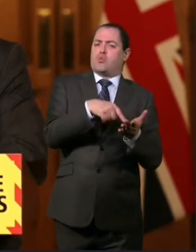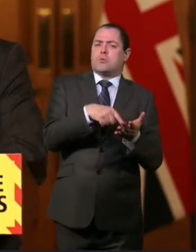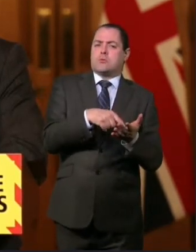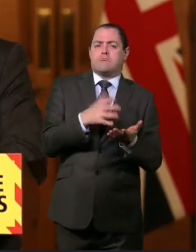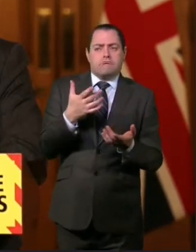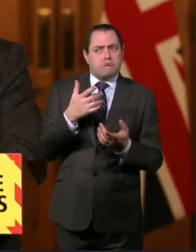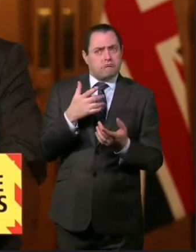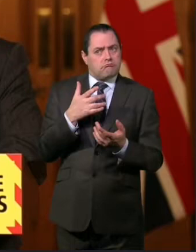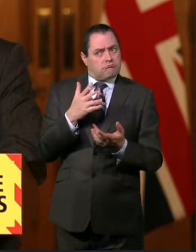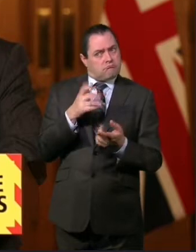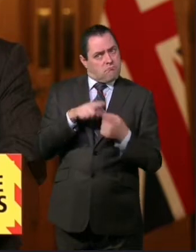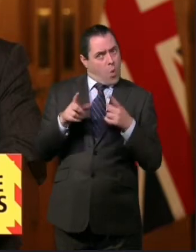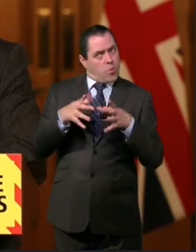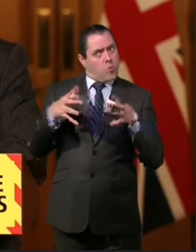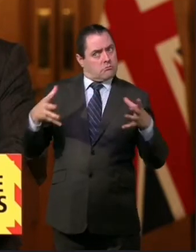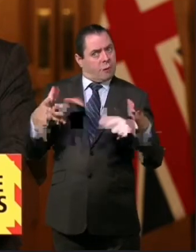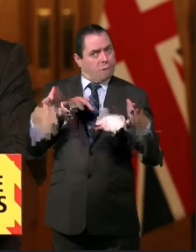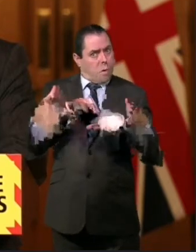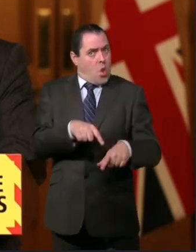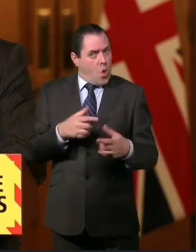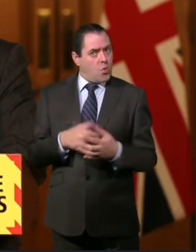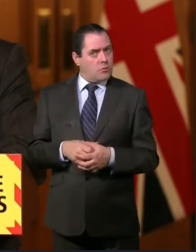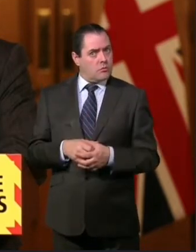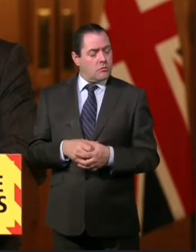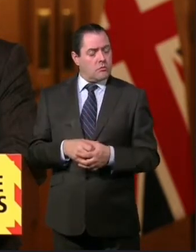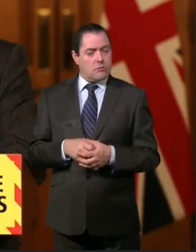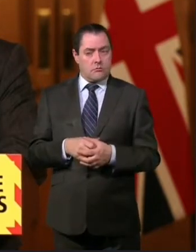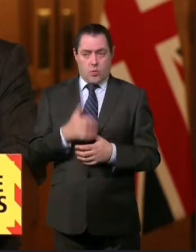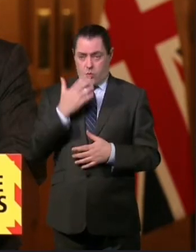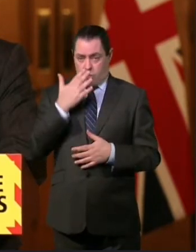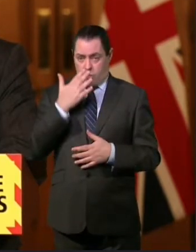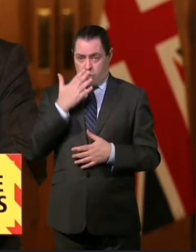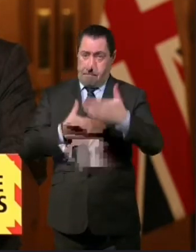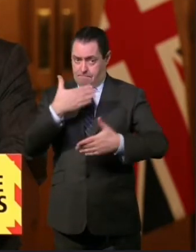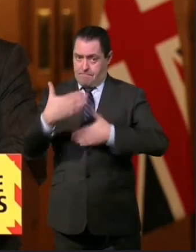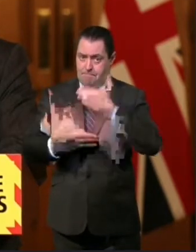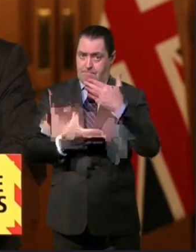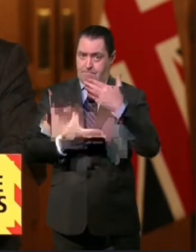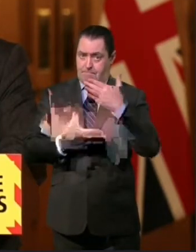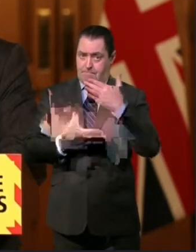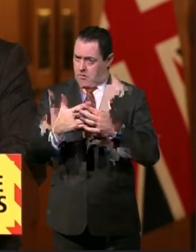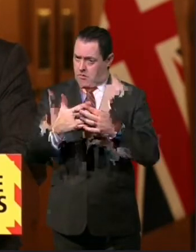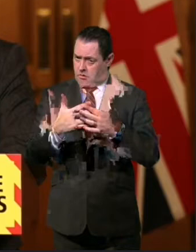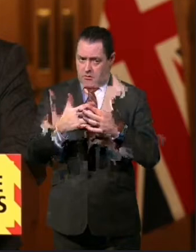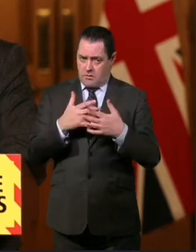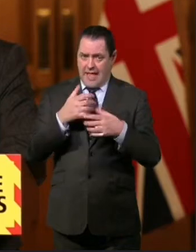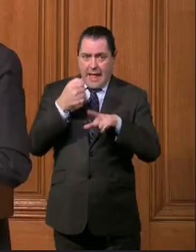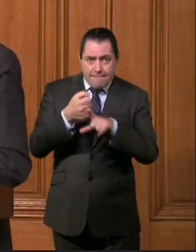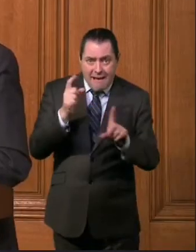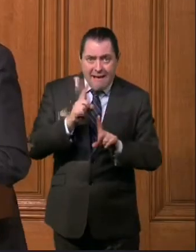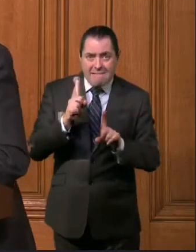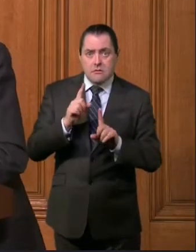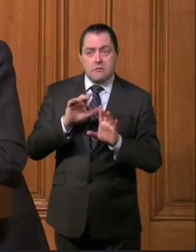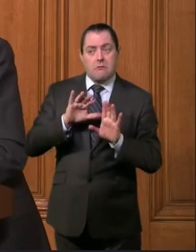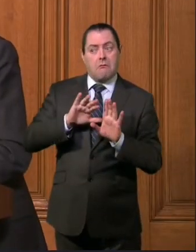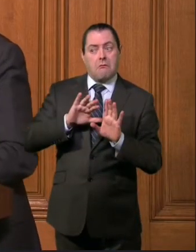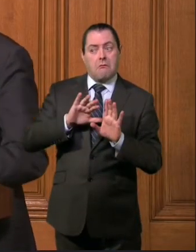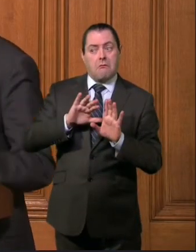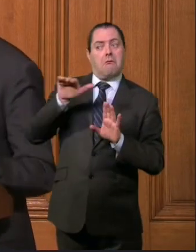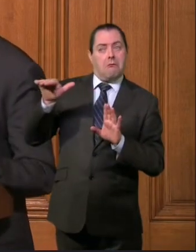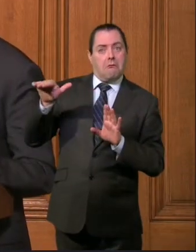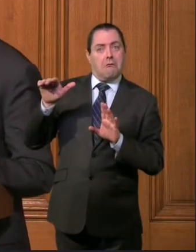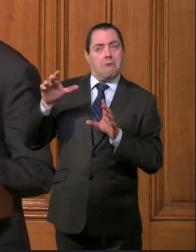there are signs that this is working, but it's going to need continued resolve and determination. In terms of the